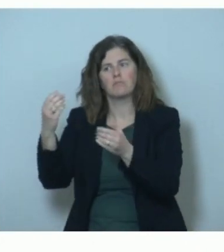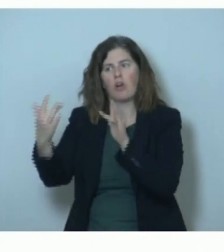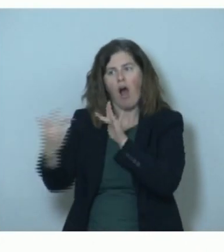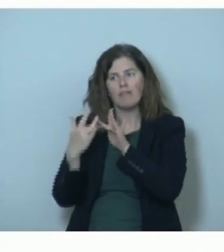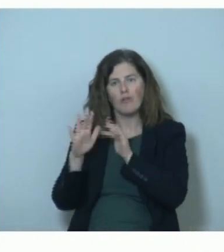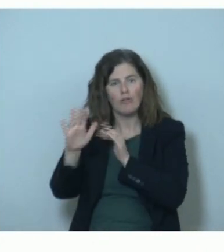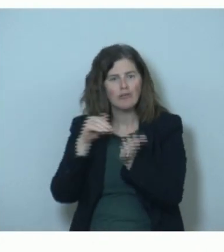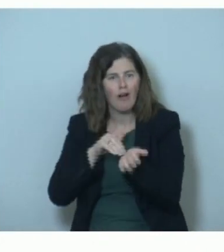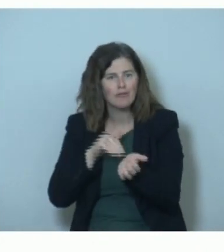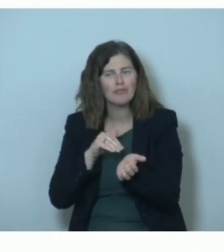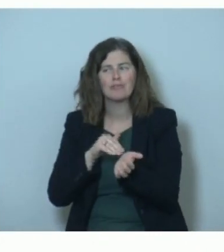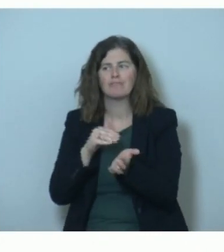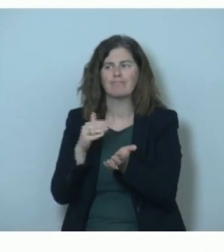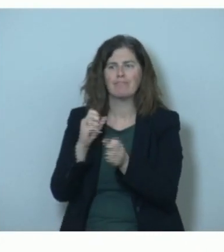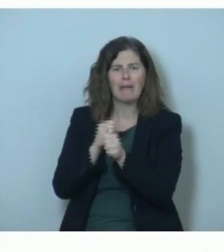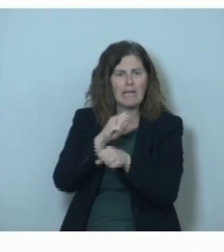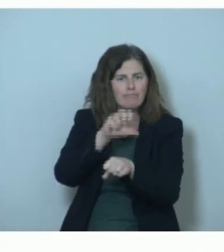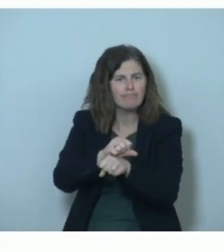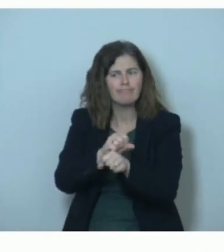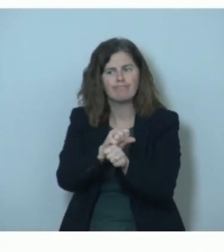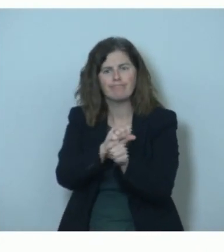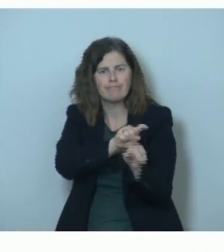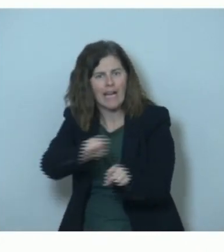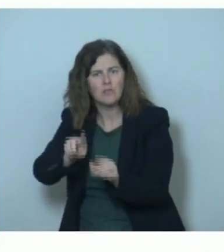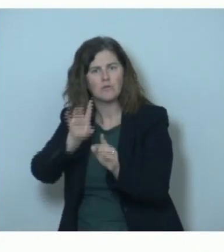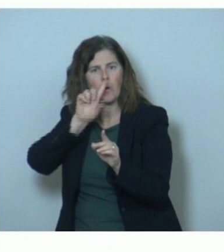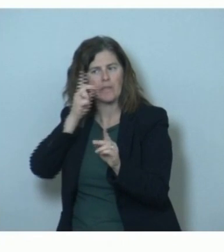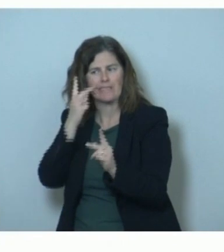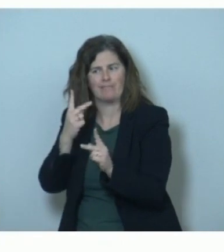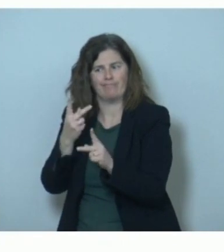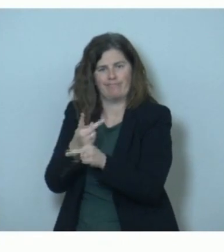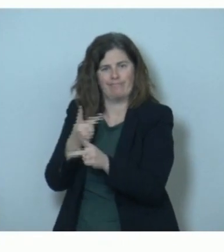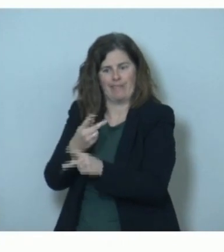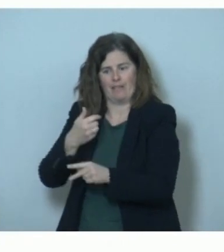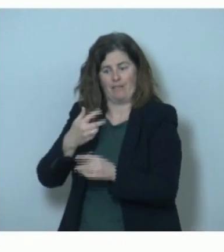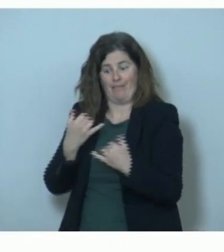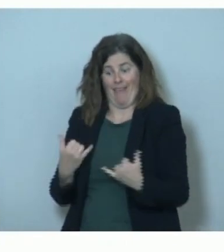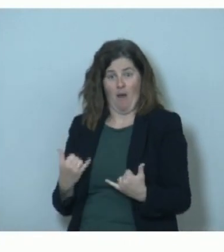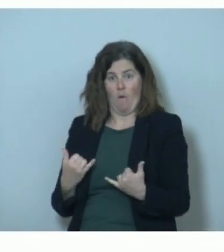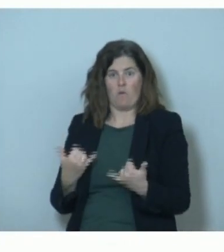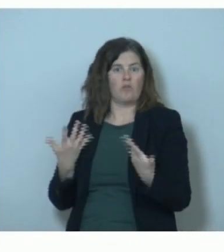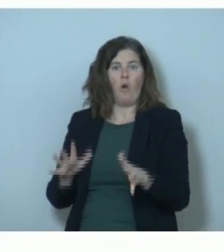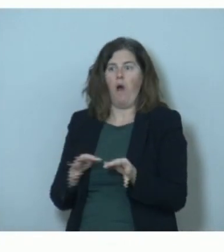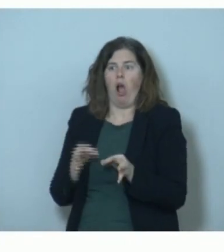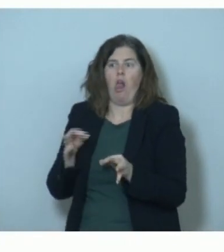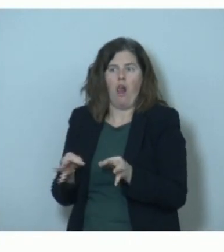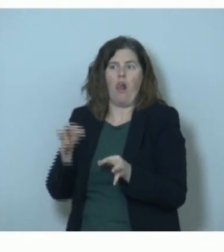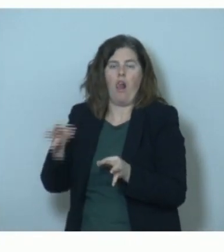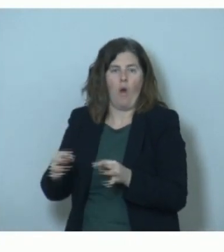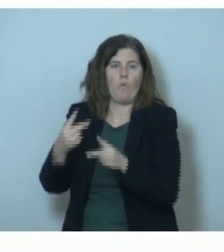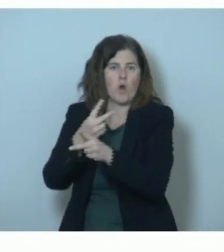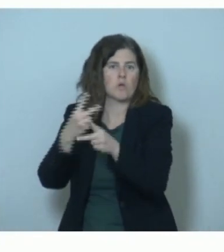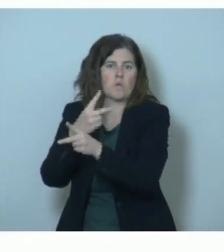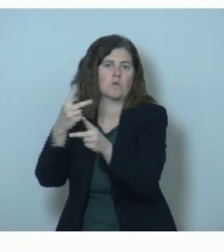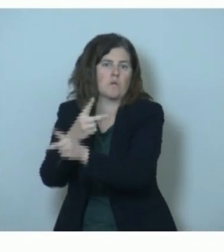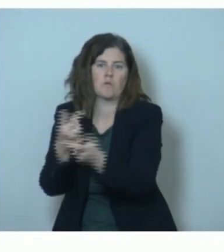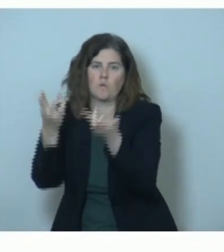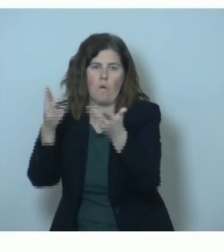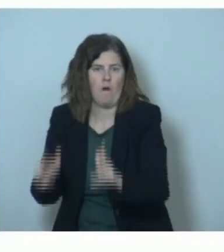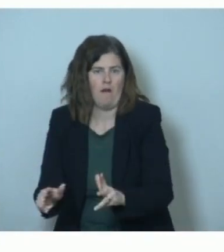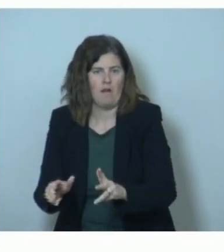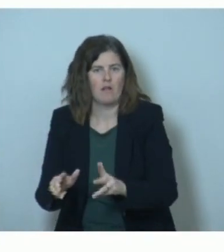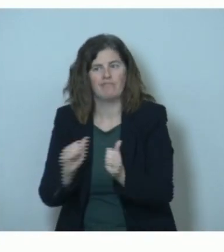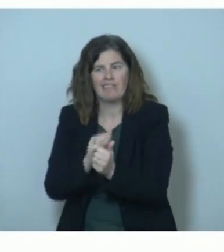with your provider and make arrangements for that, to resume that care now, because we don't want you to end up in